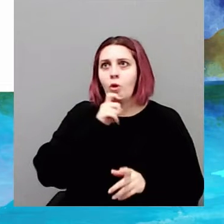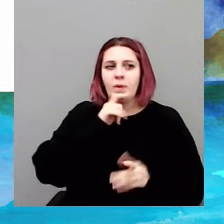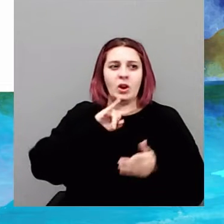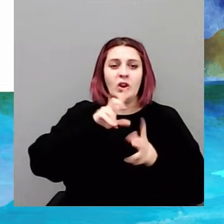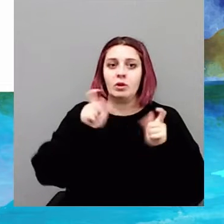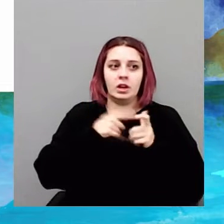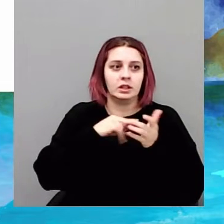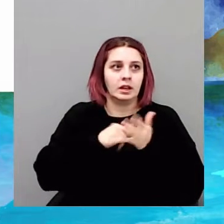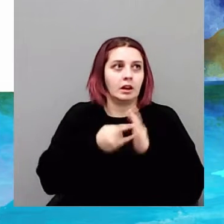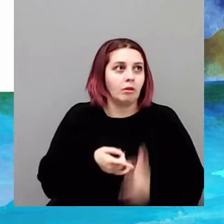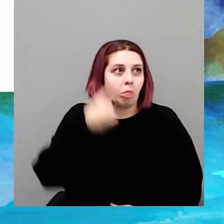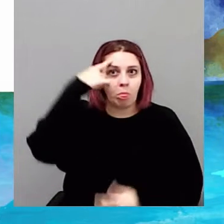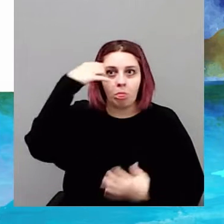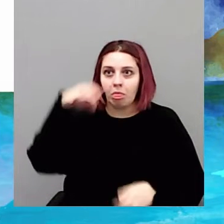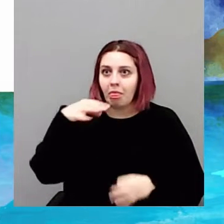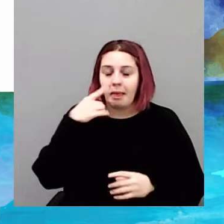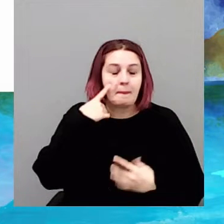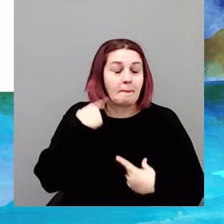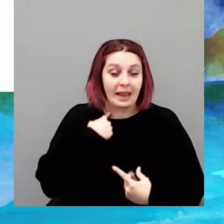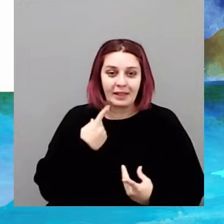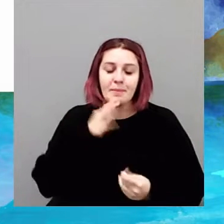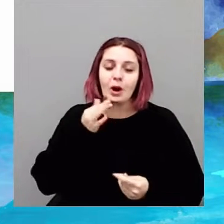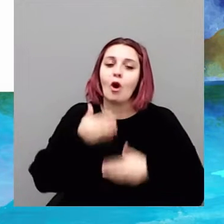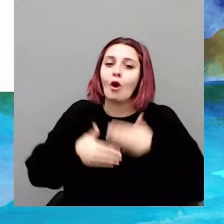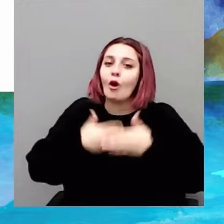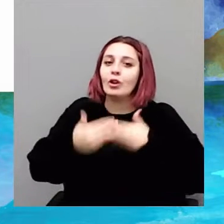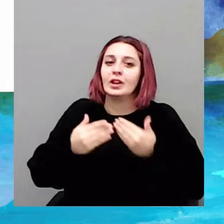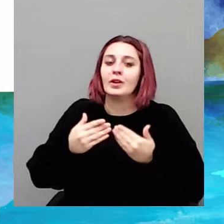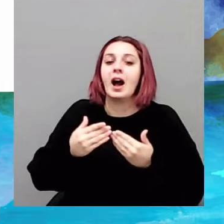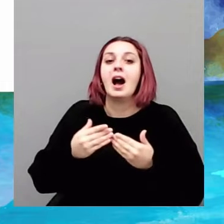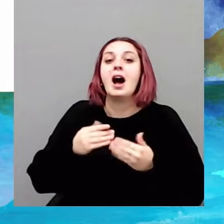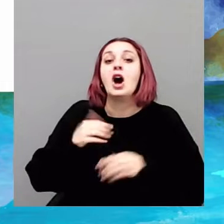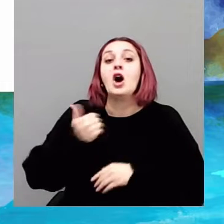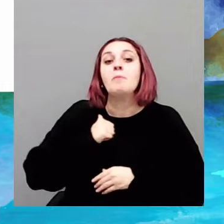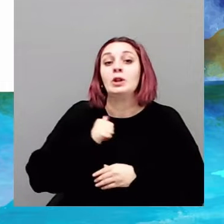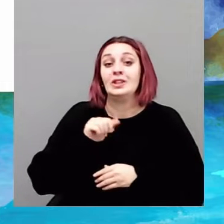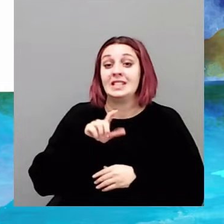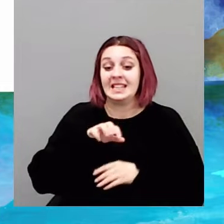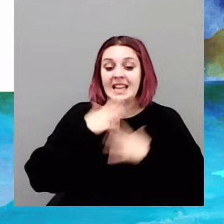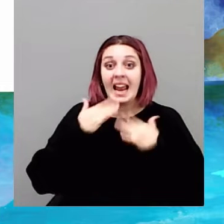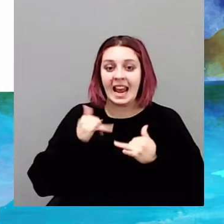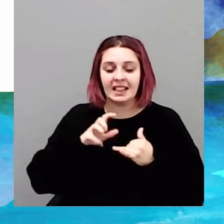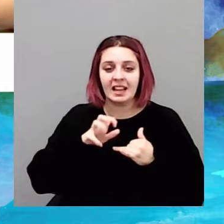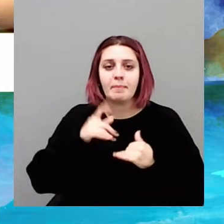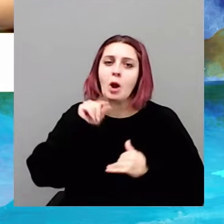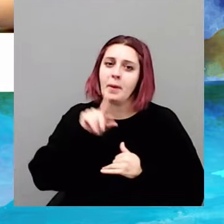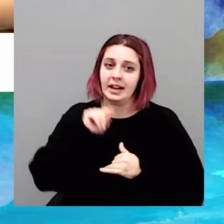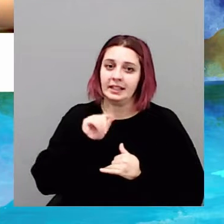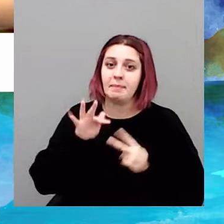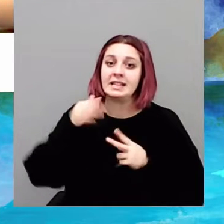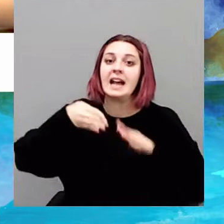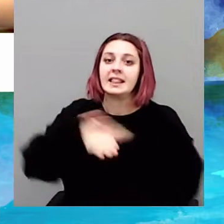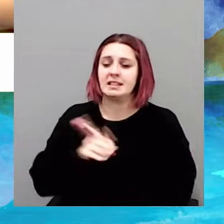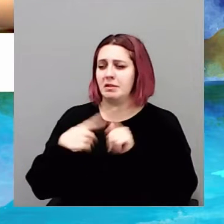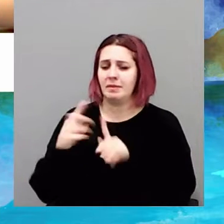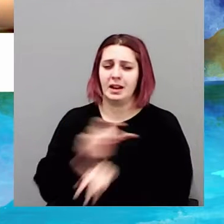complex project, but here we're moving forward with this myoelectric prosthesis and to make this